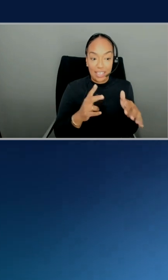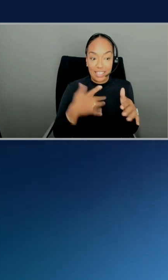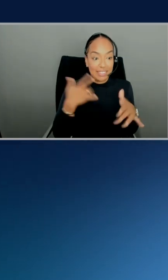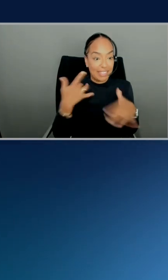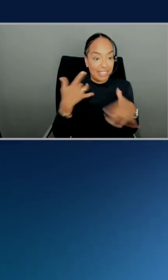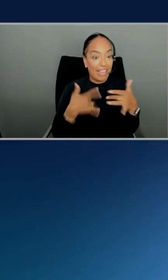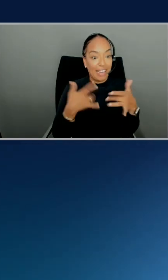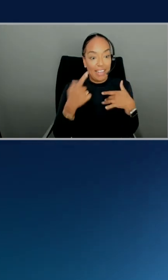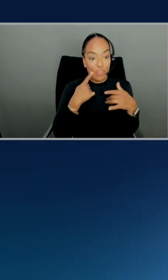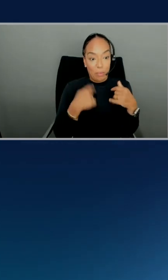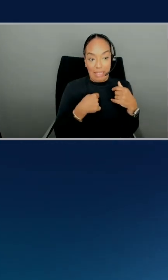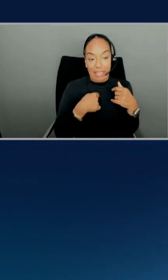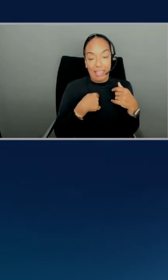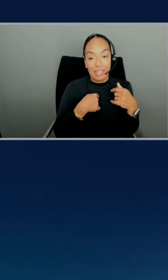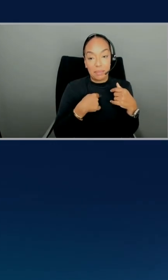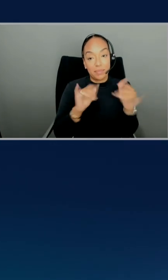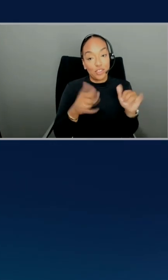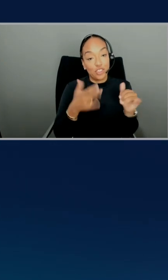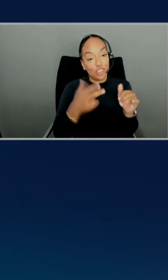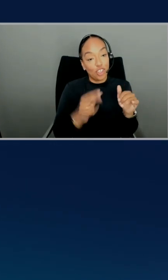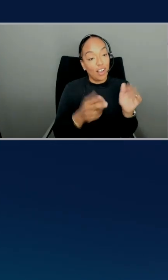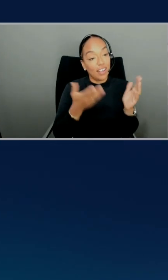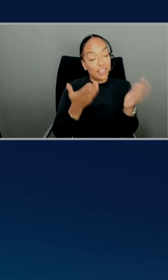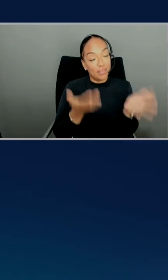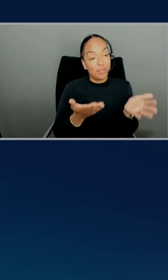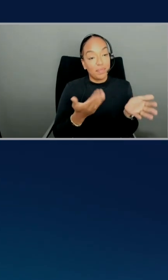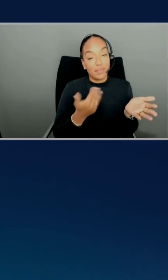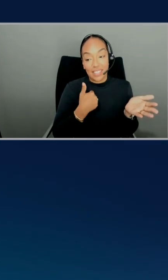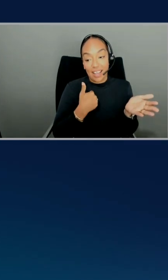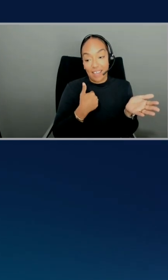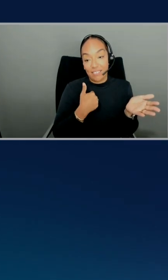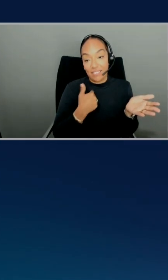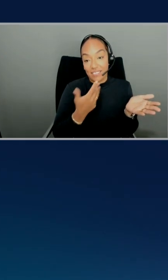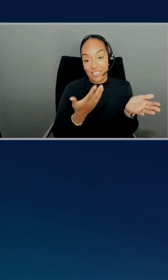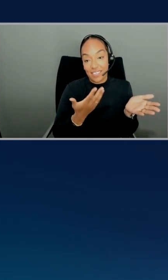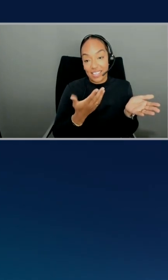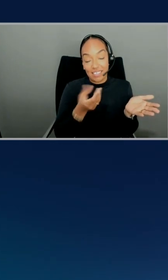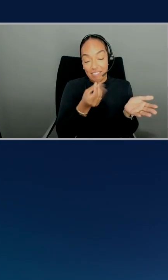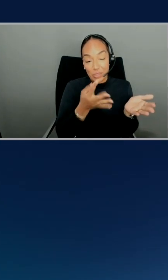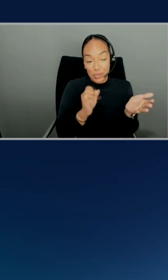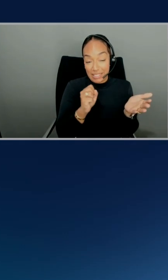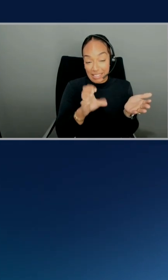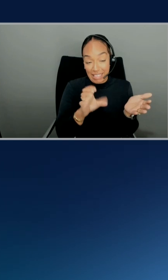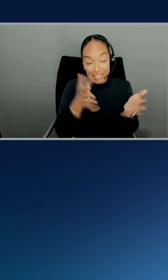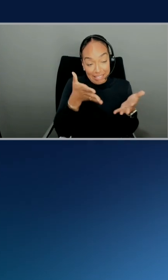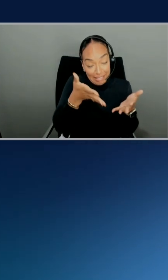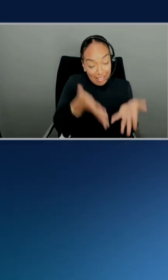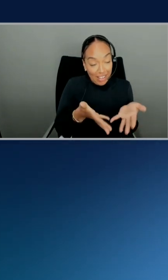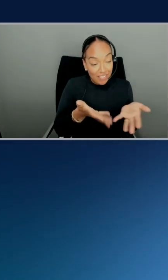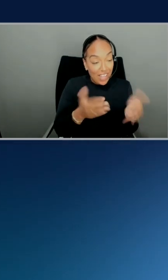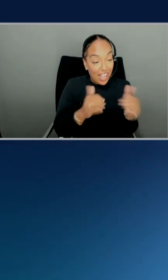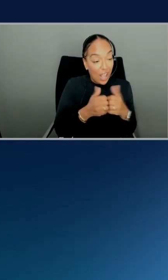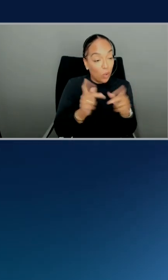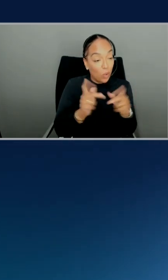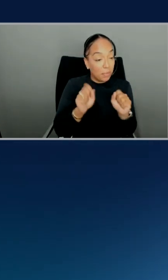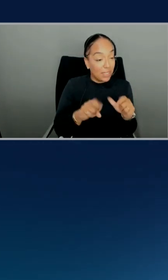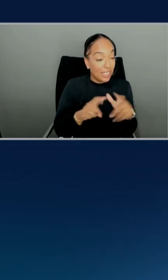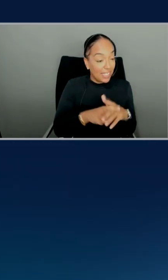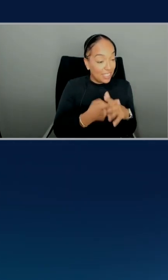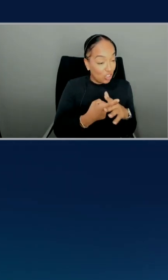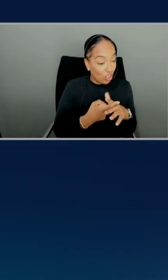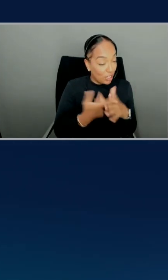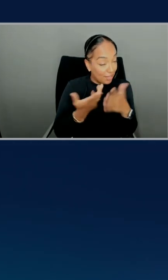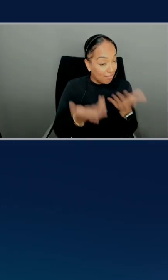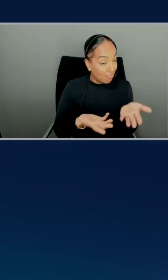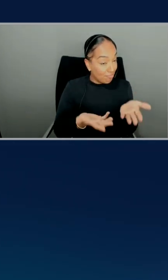for me. But John, we got just couple seconds left. How do people get started? Just